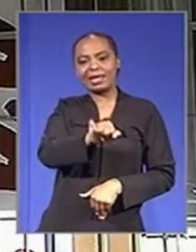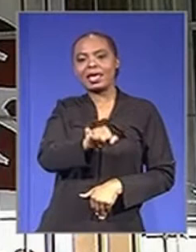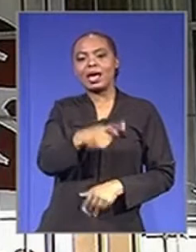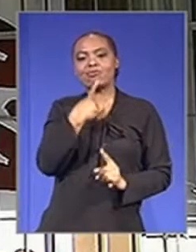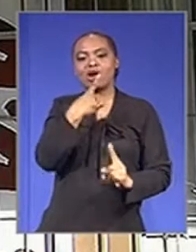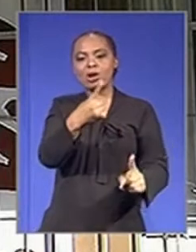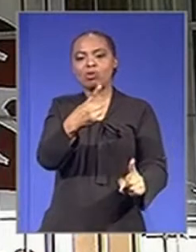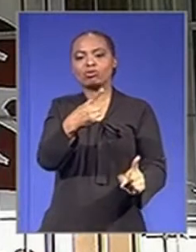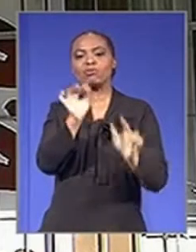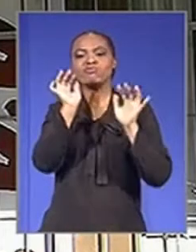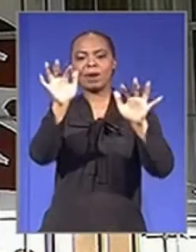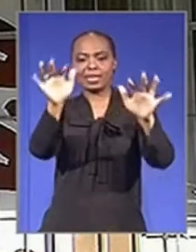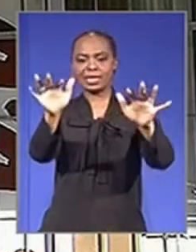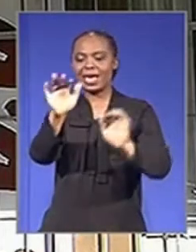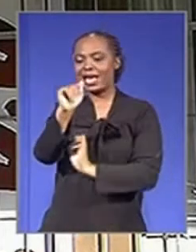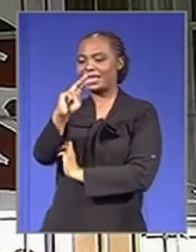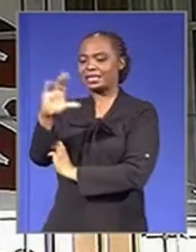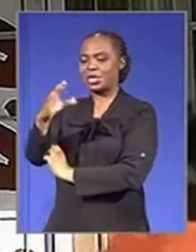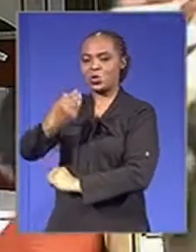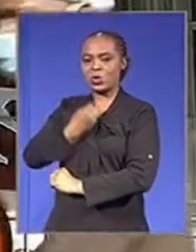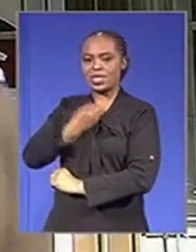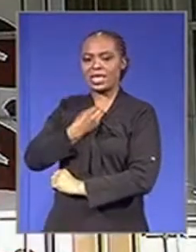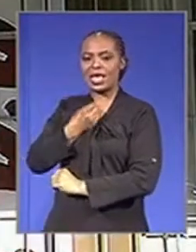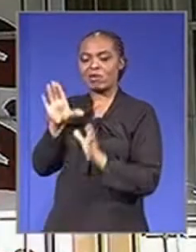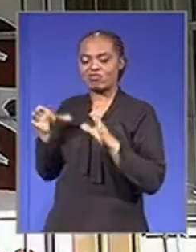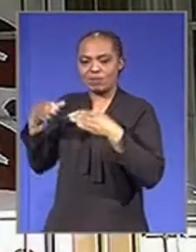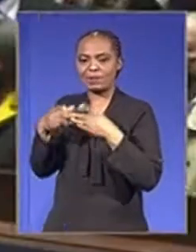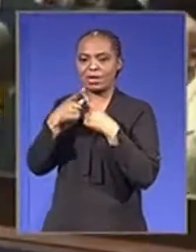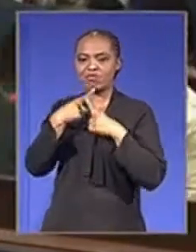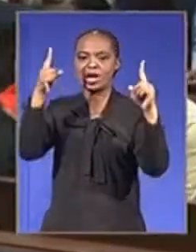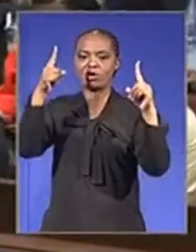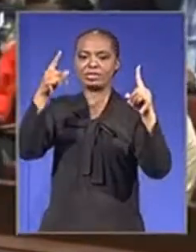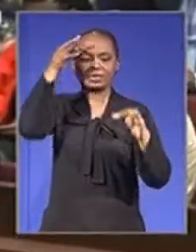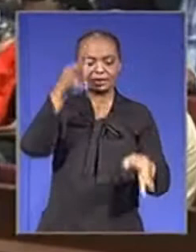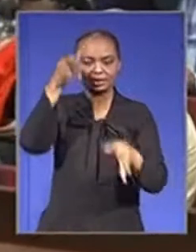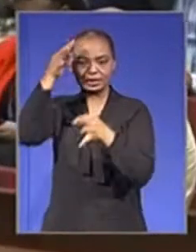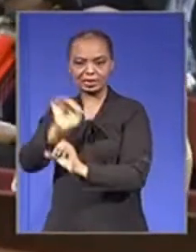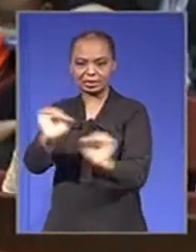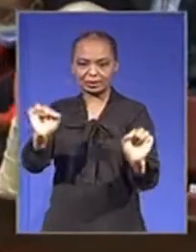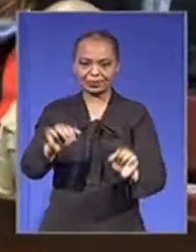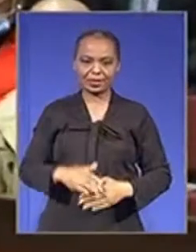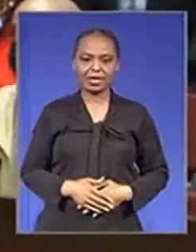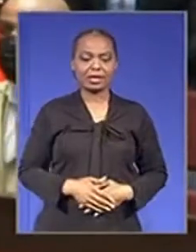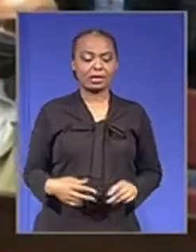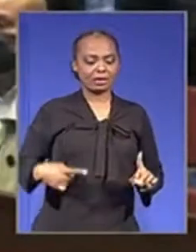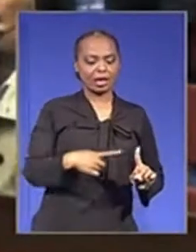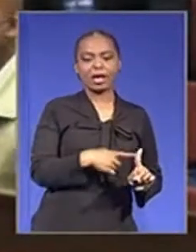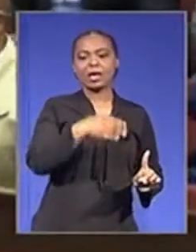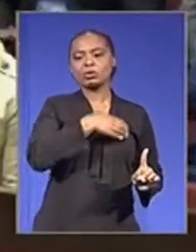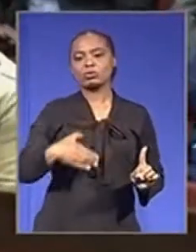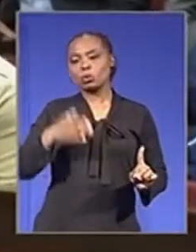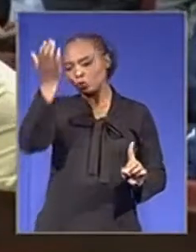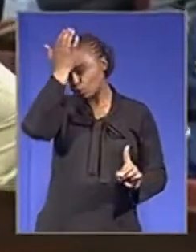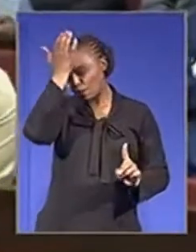itself publicly. The ANC Youth League has pronounced itself publicly. Qoba ya tjhankaneng Zuma o kentse kopo e potlakileng lekgotleng